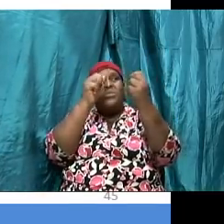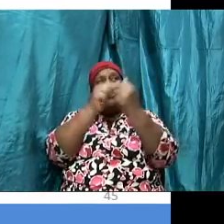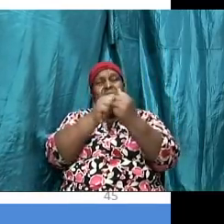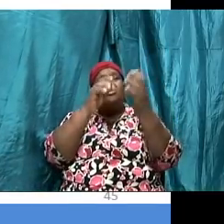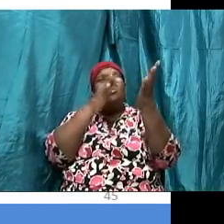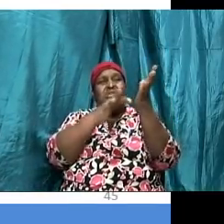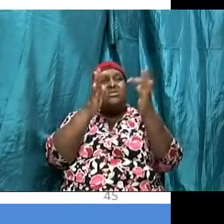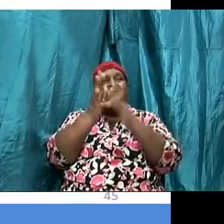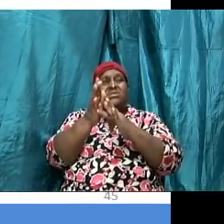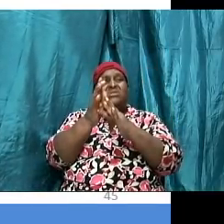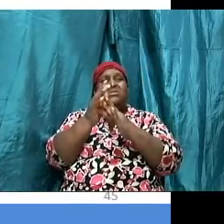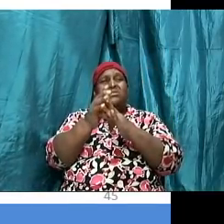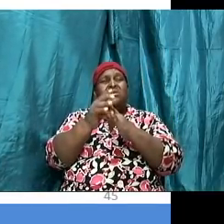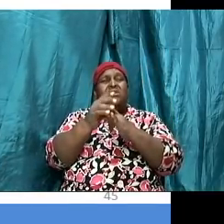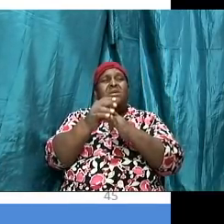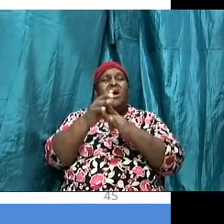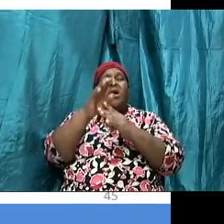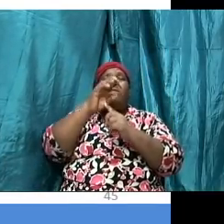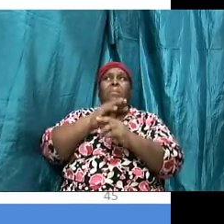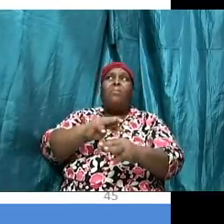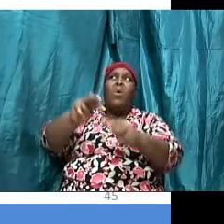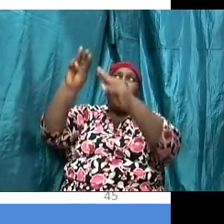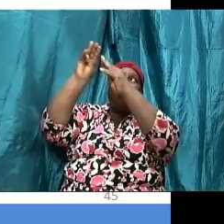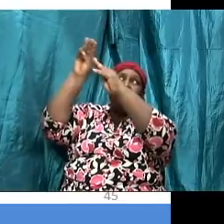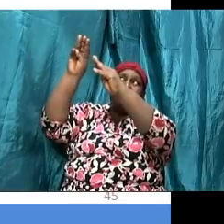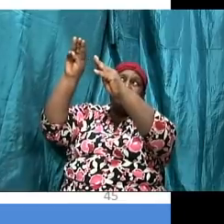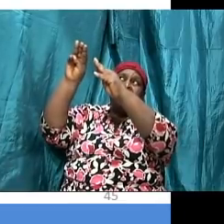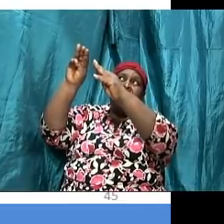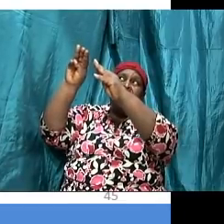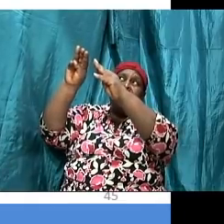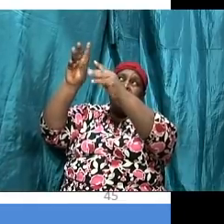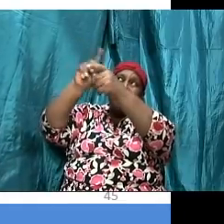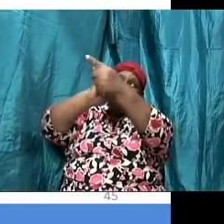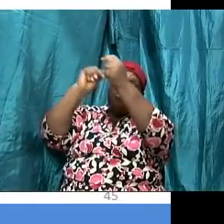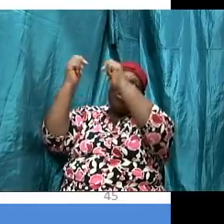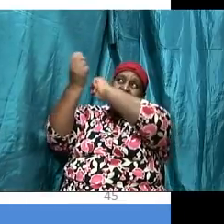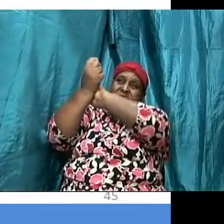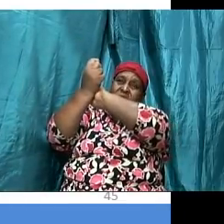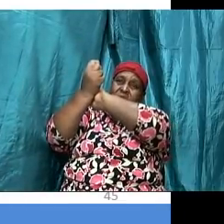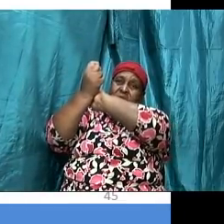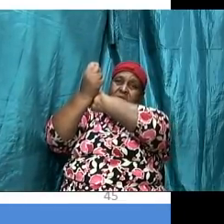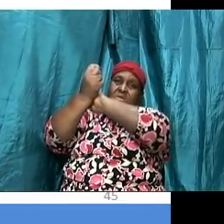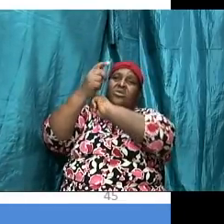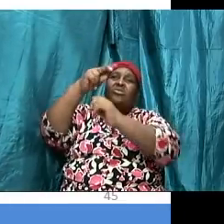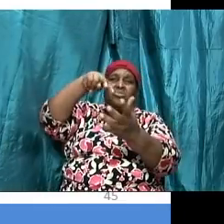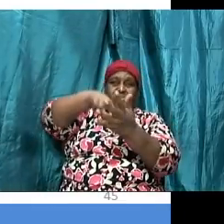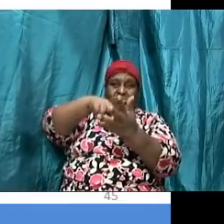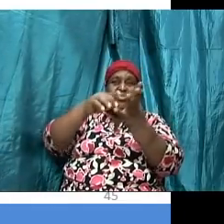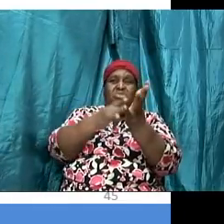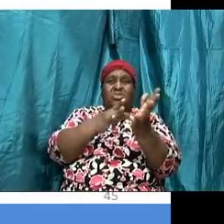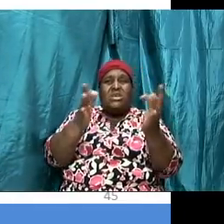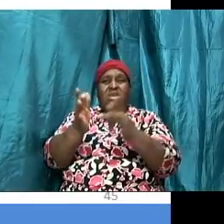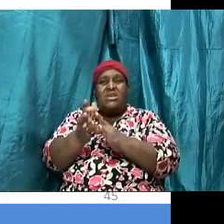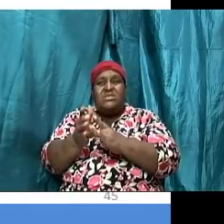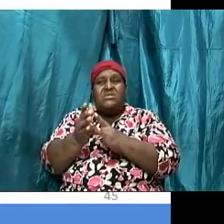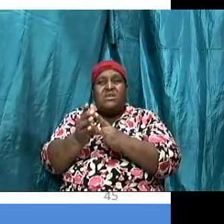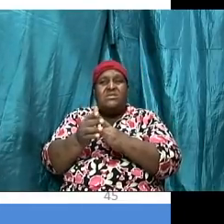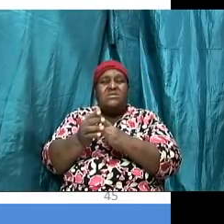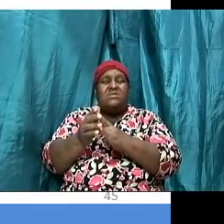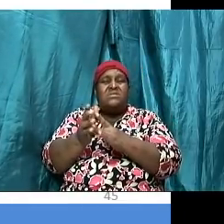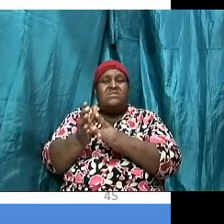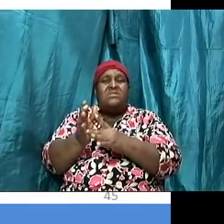of transfiguration. At the mountain of transfiguration, there stood Jesus, the antitype,